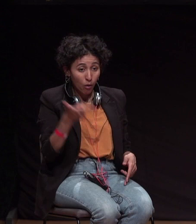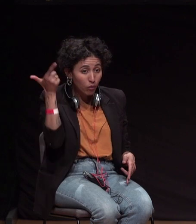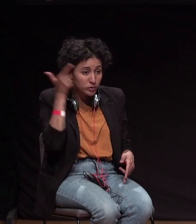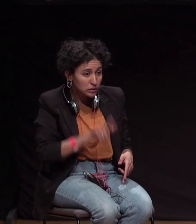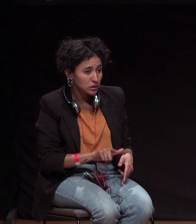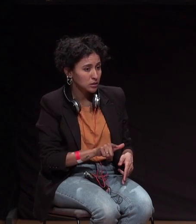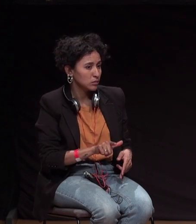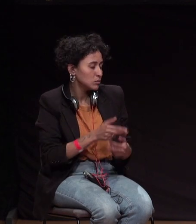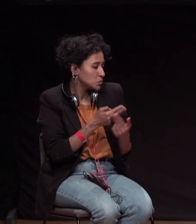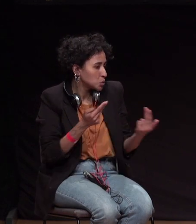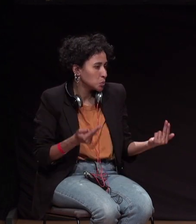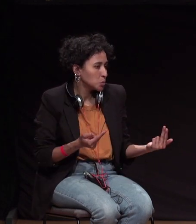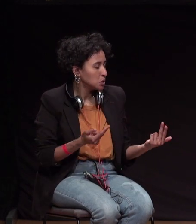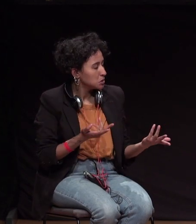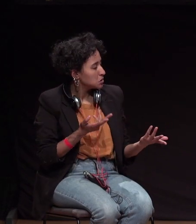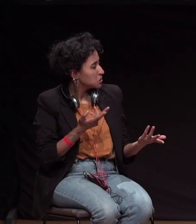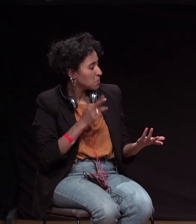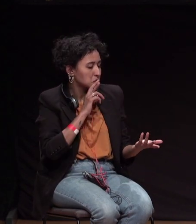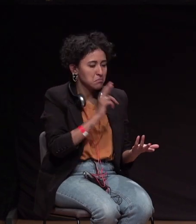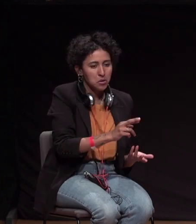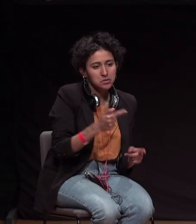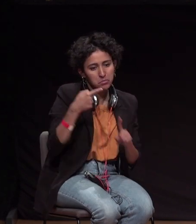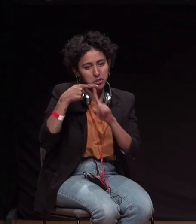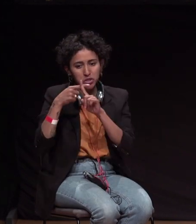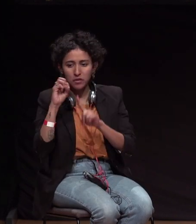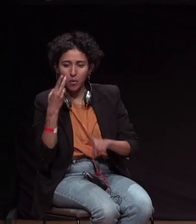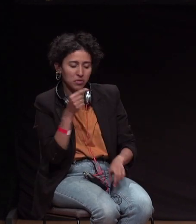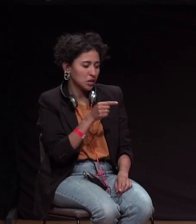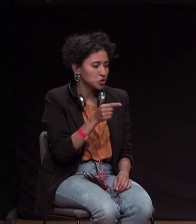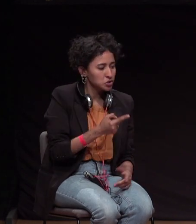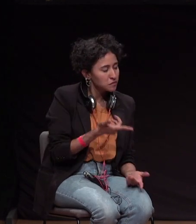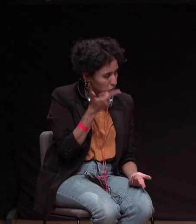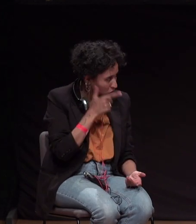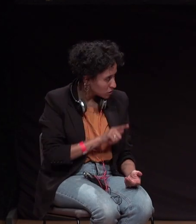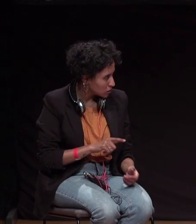alguma resposta, seja ela positiva ou negativa, de alguma instituição?